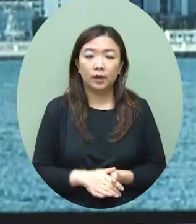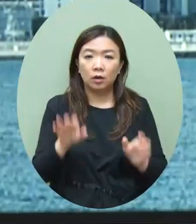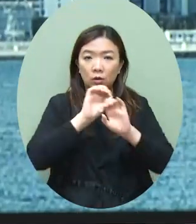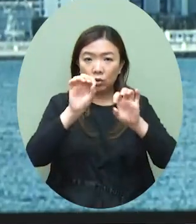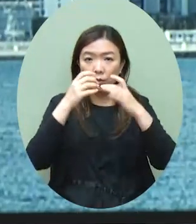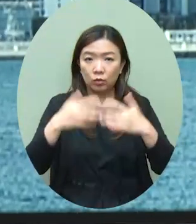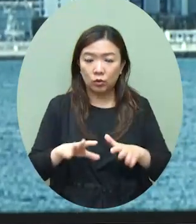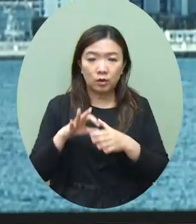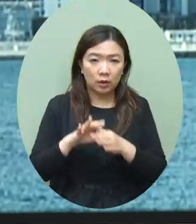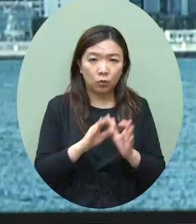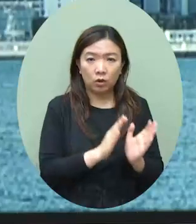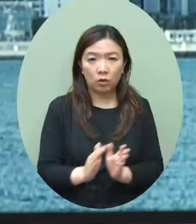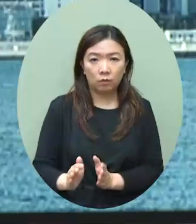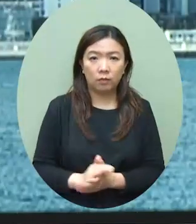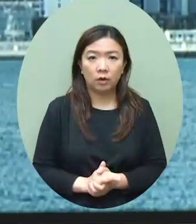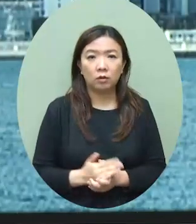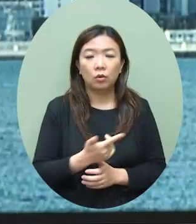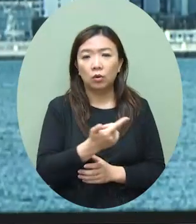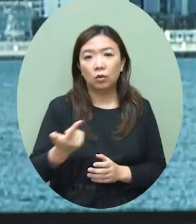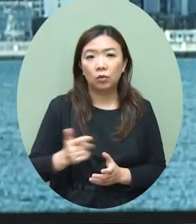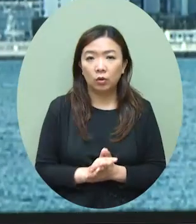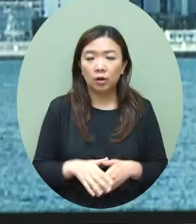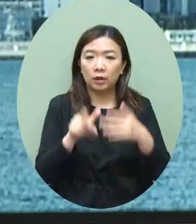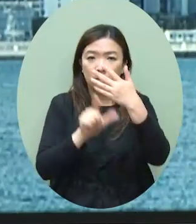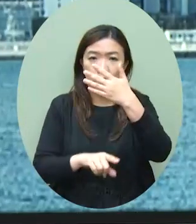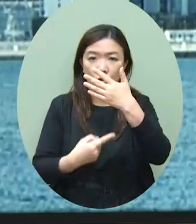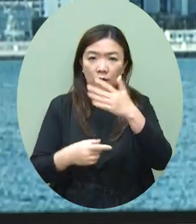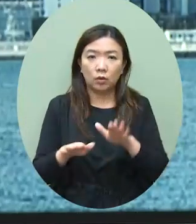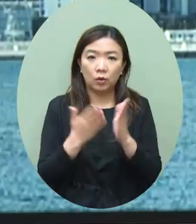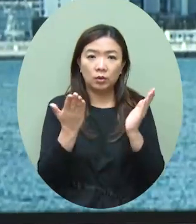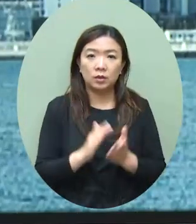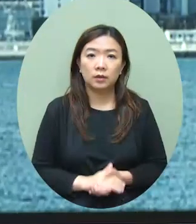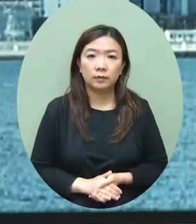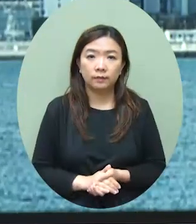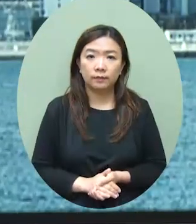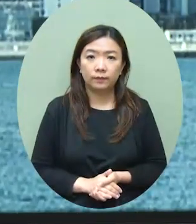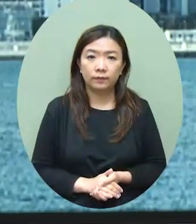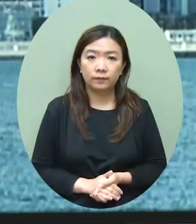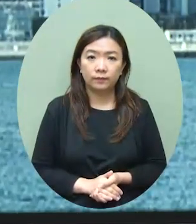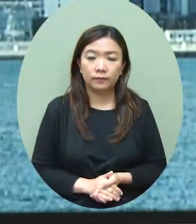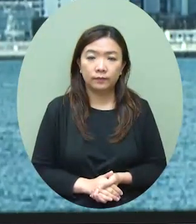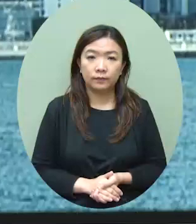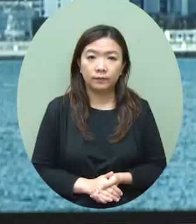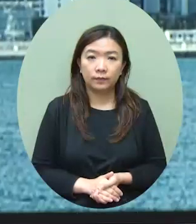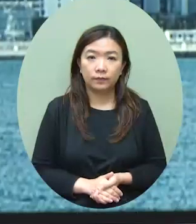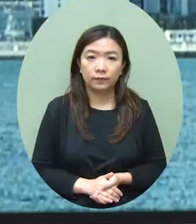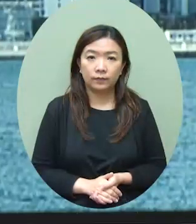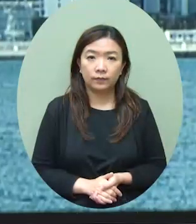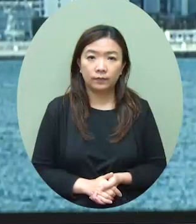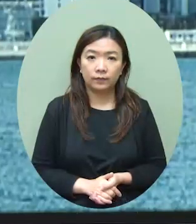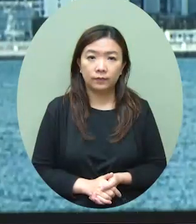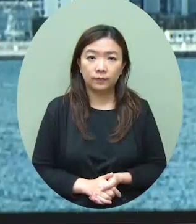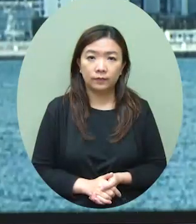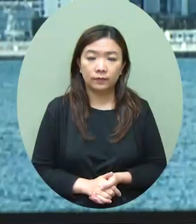of May. So for the time being, we don't have any further plans to further relax